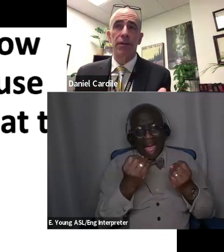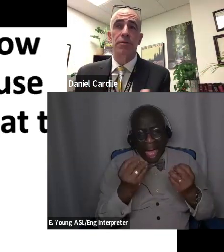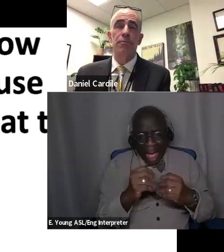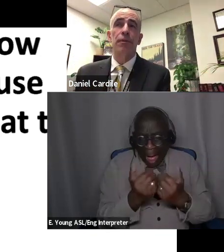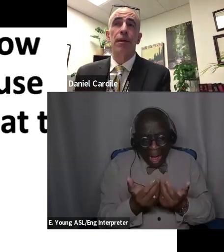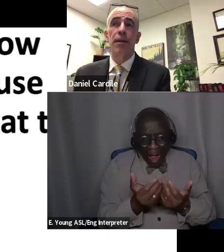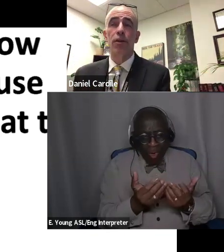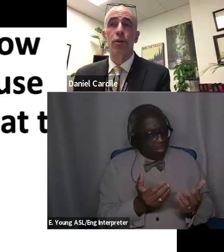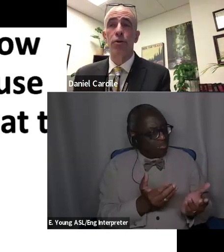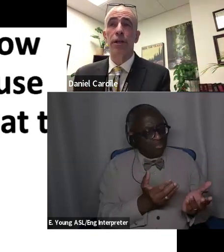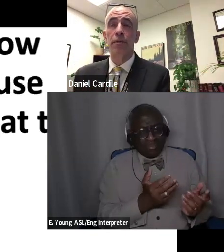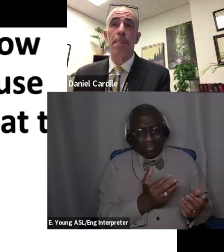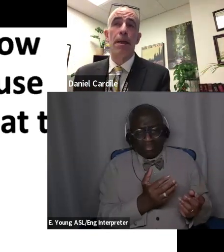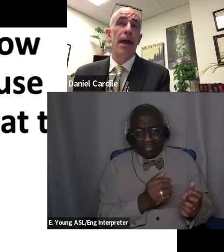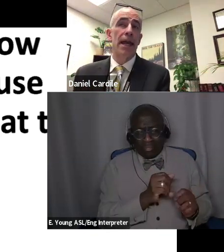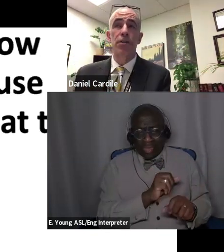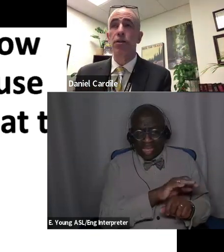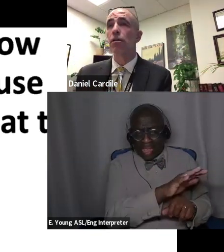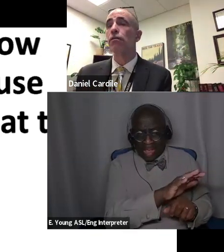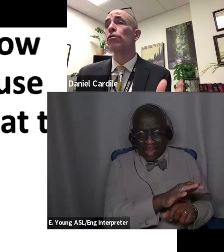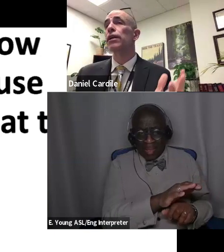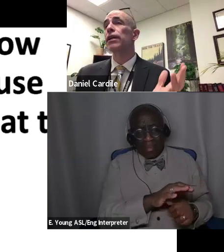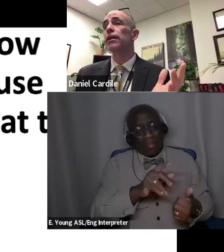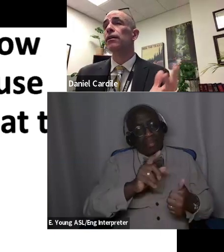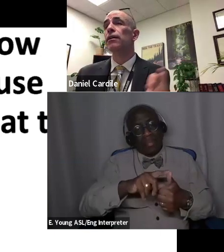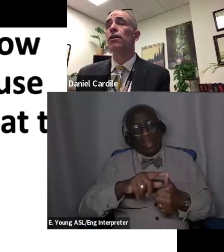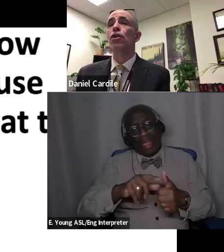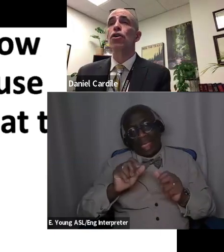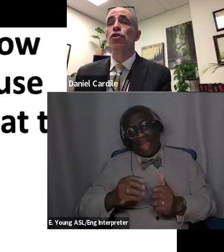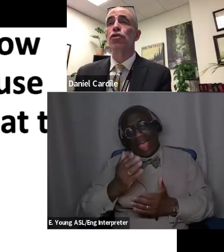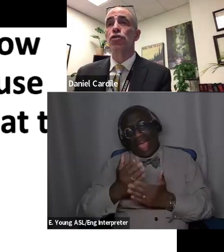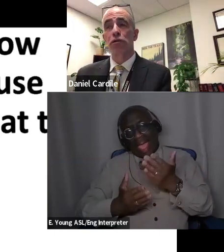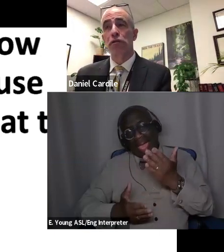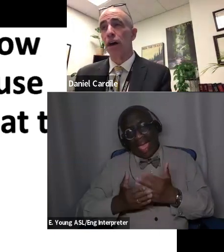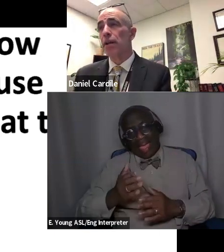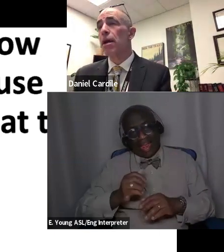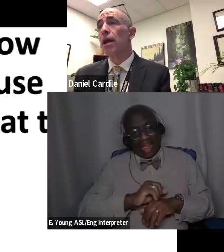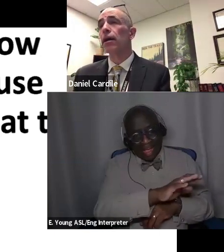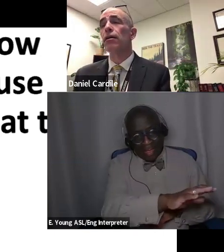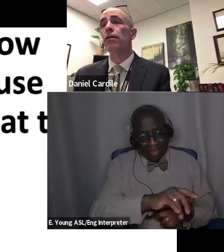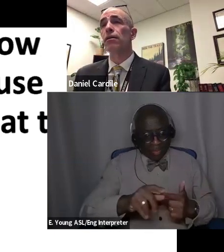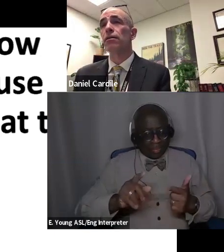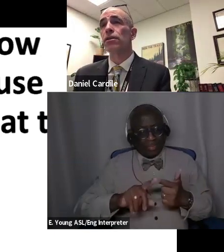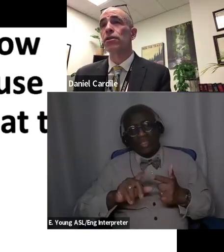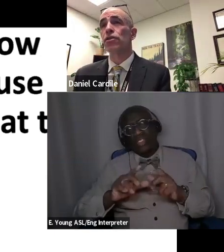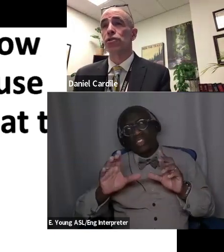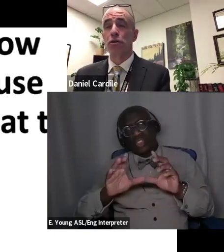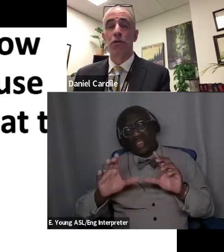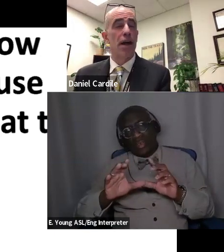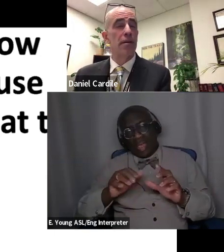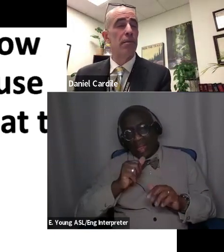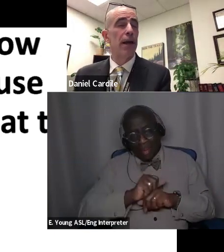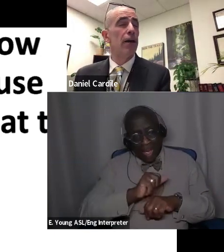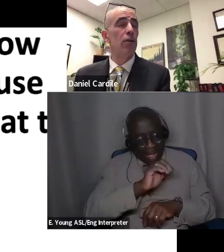different things, including hand delivery, certified mail